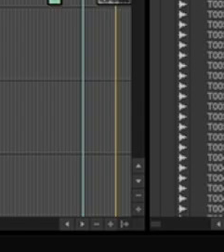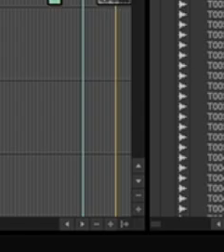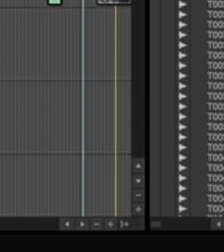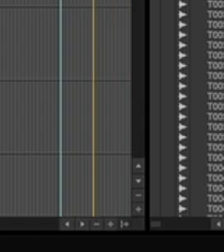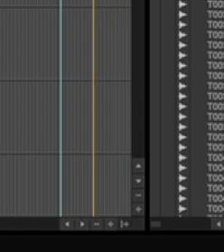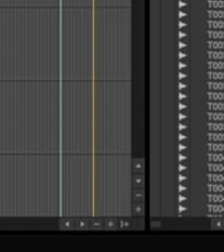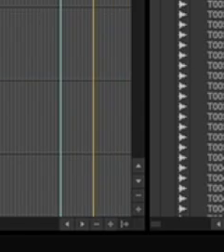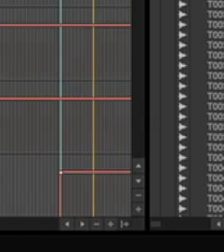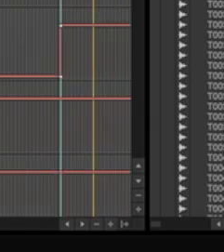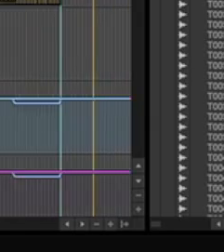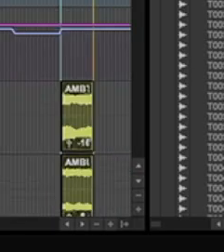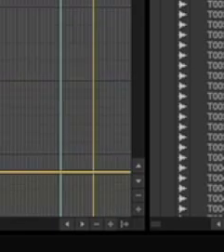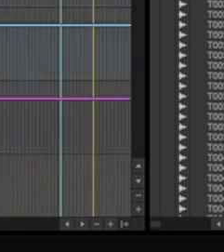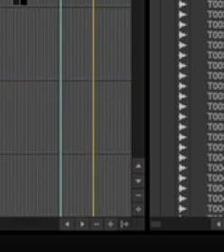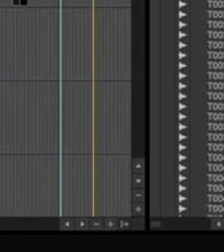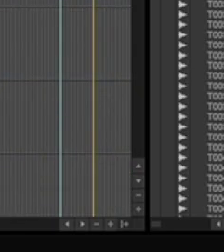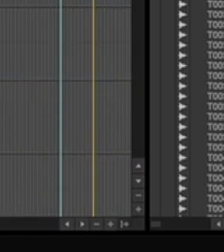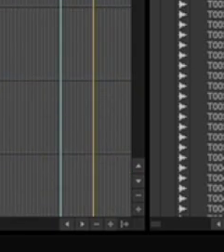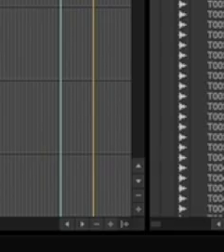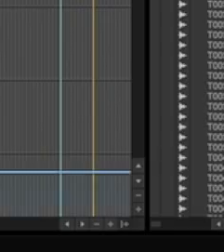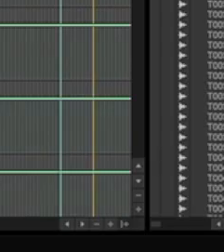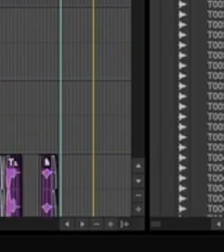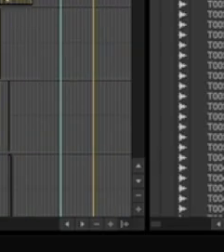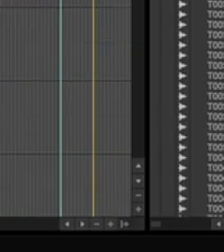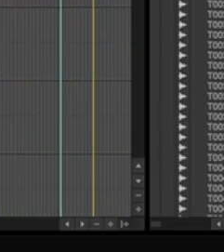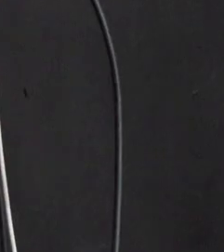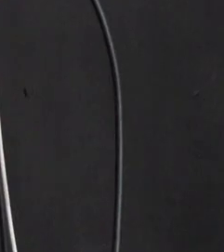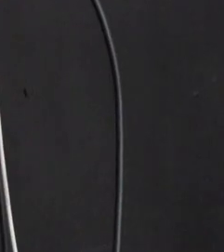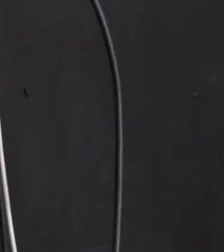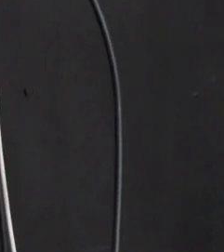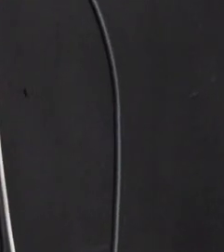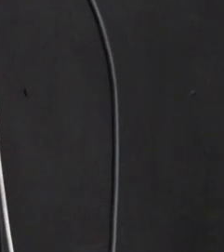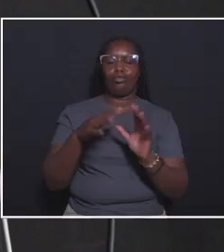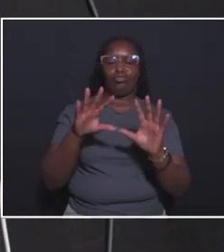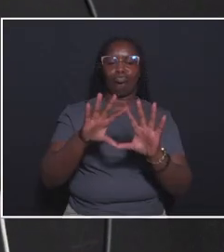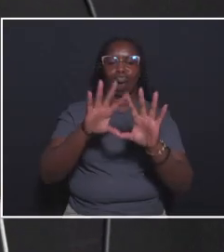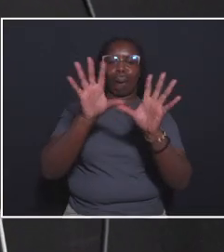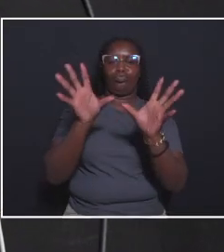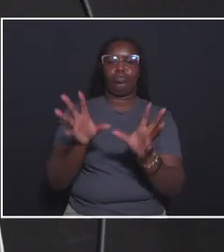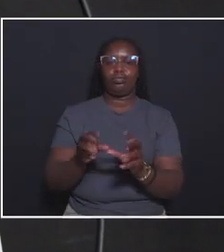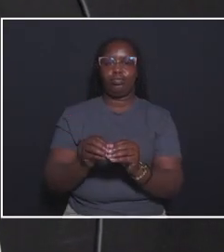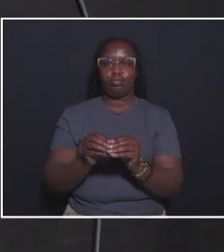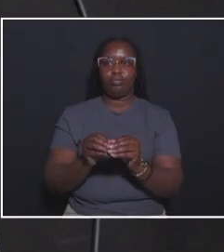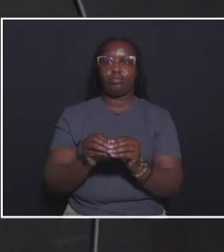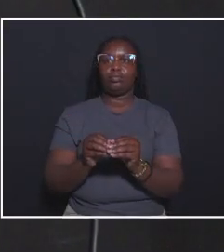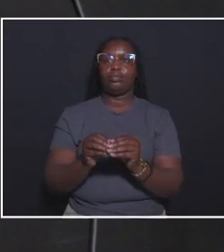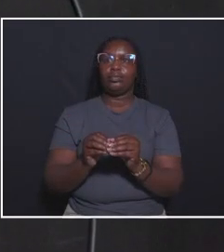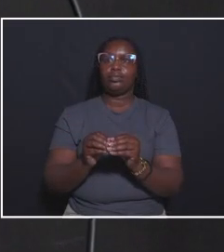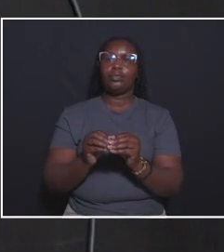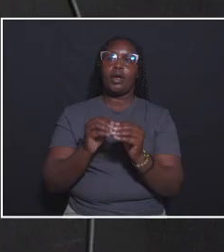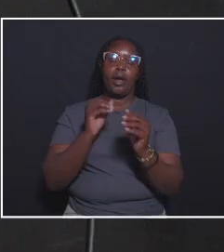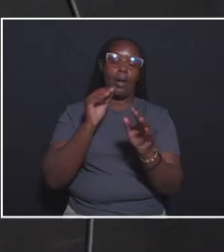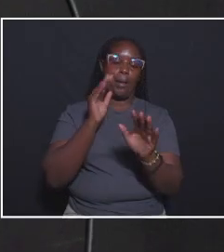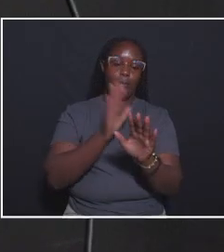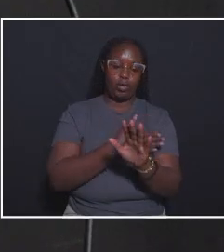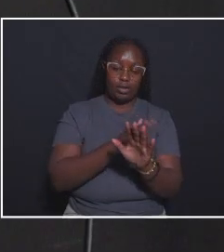So, if we put all these things together, we put music, we